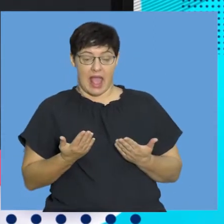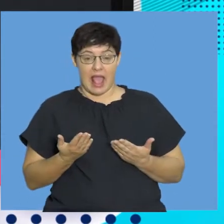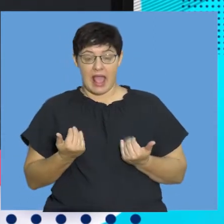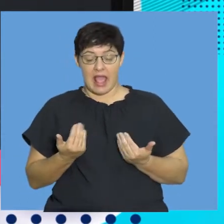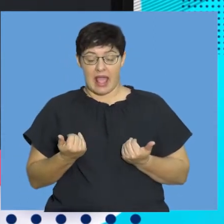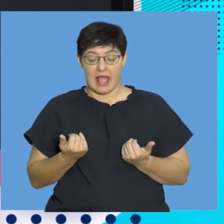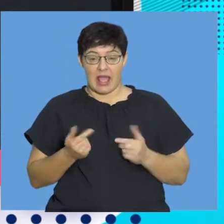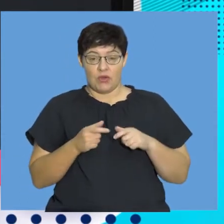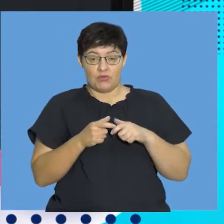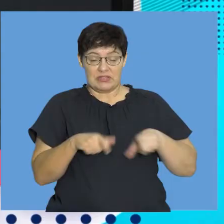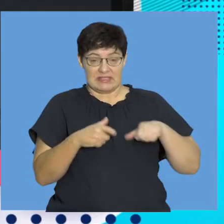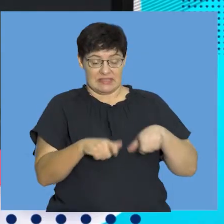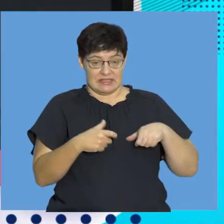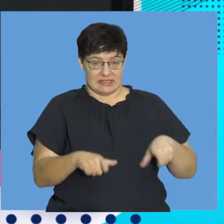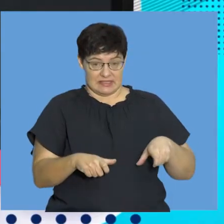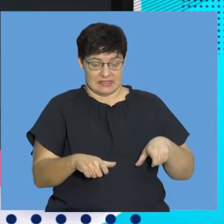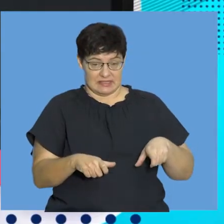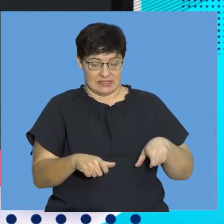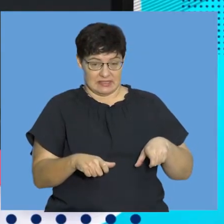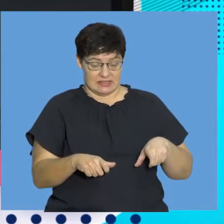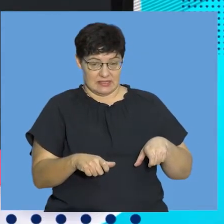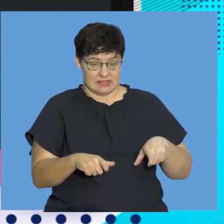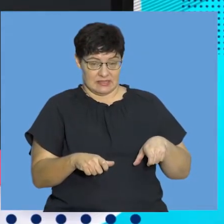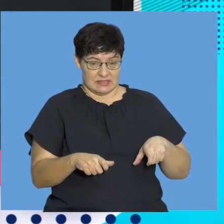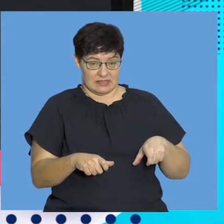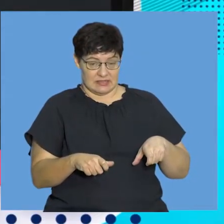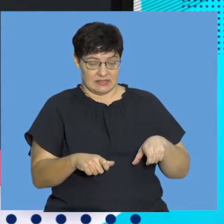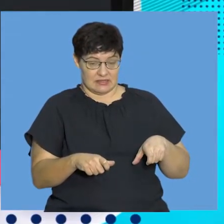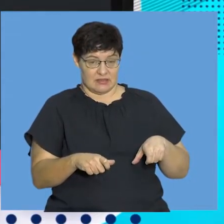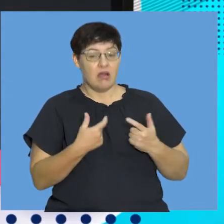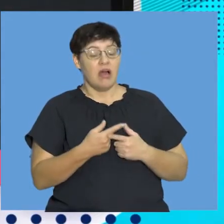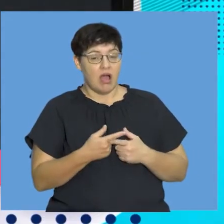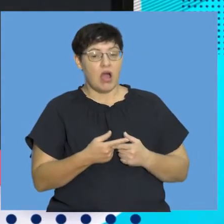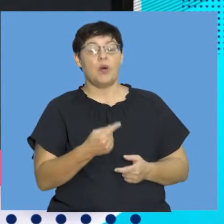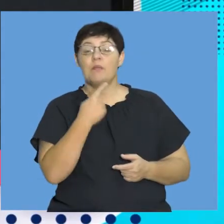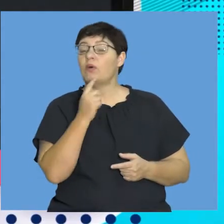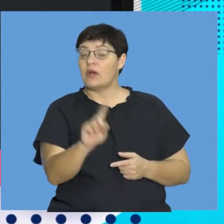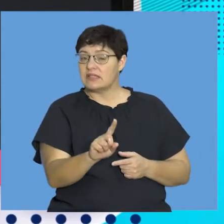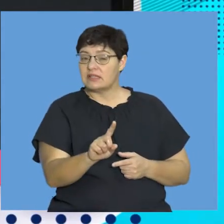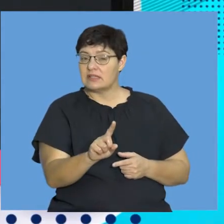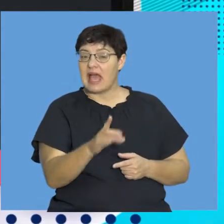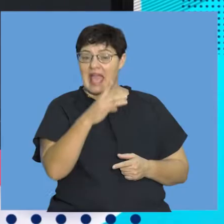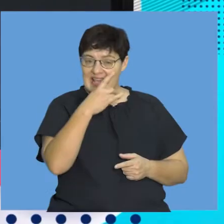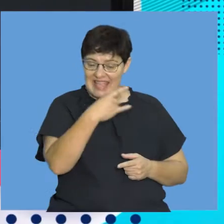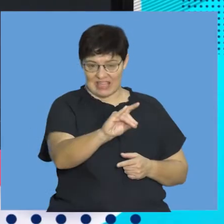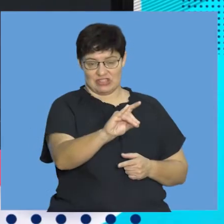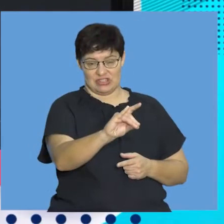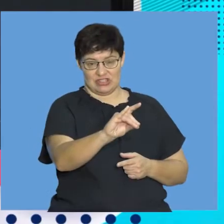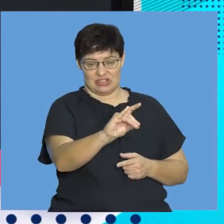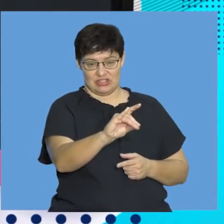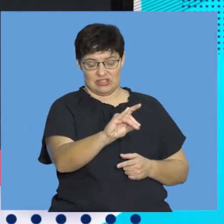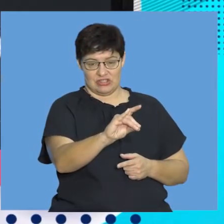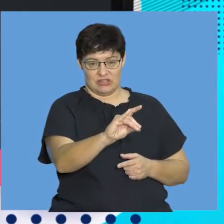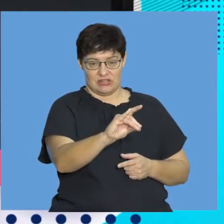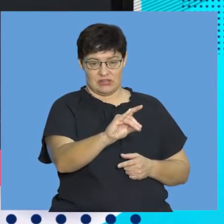anticipated receipts. Clearly, this gives you an indication that you're only talking about cash